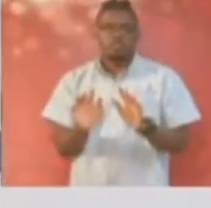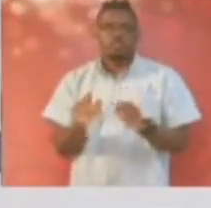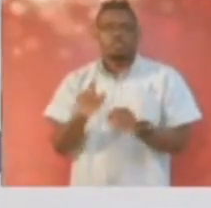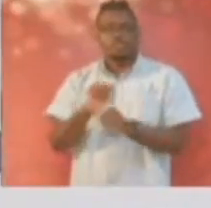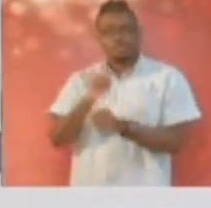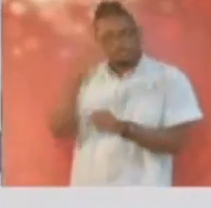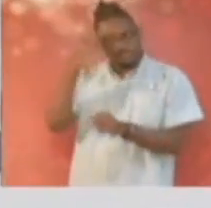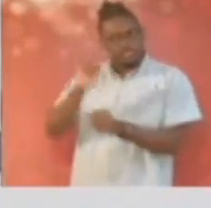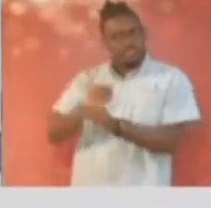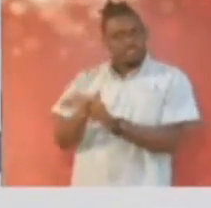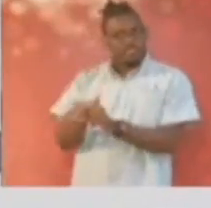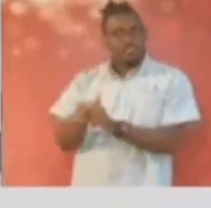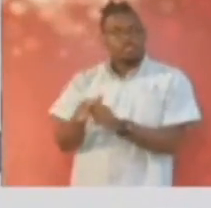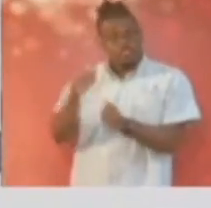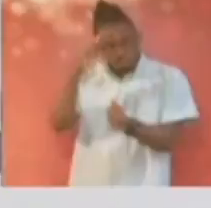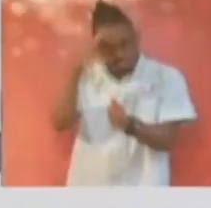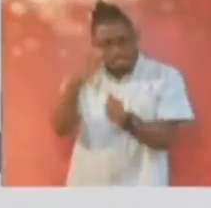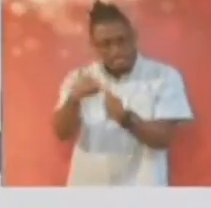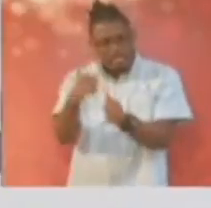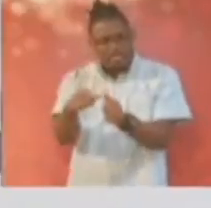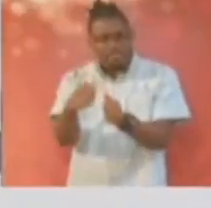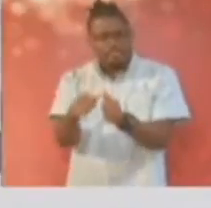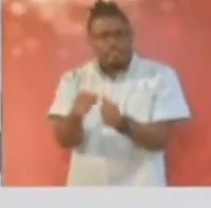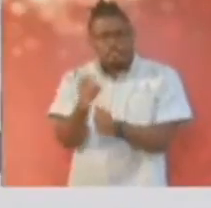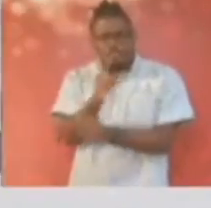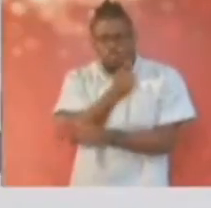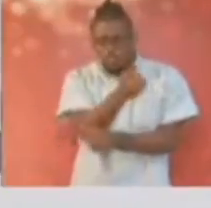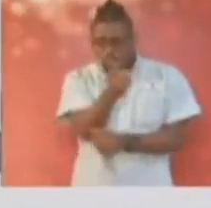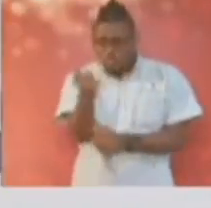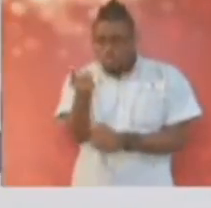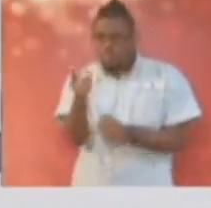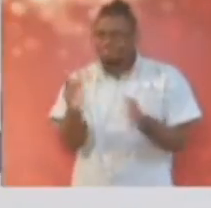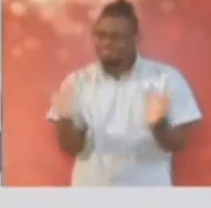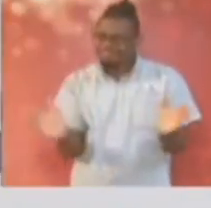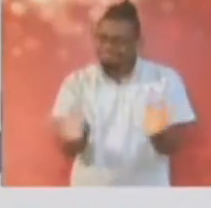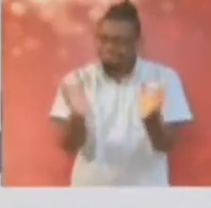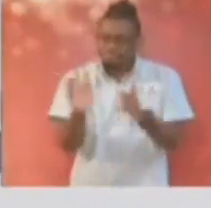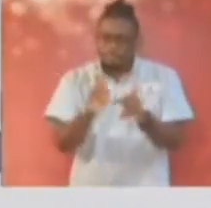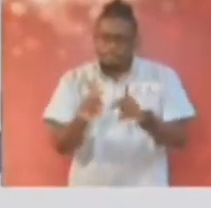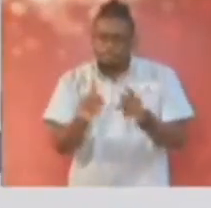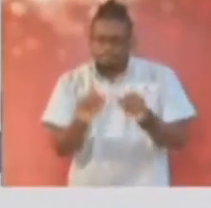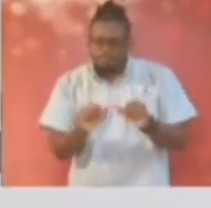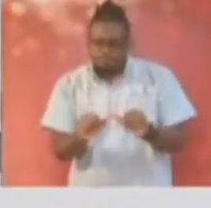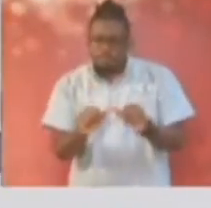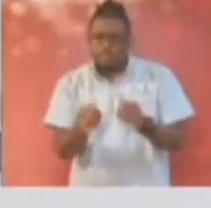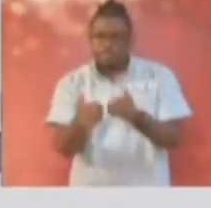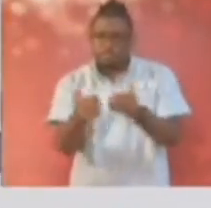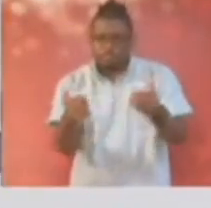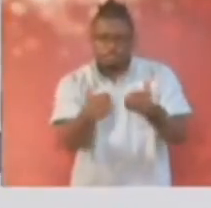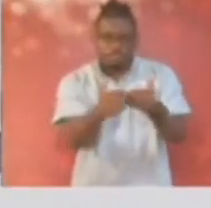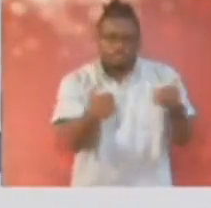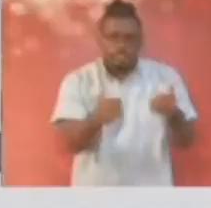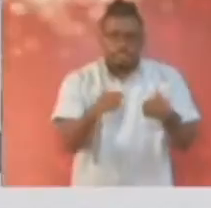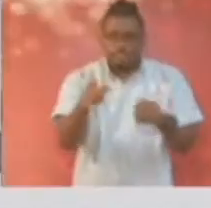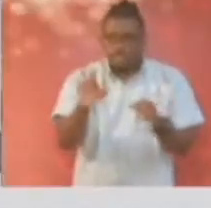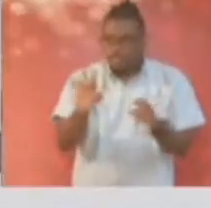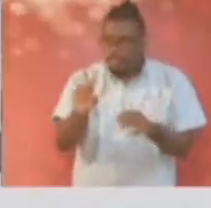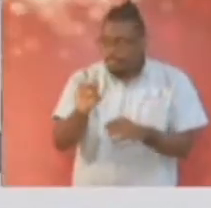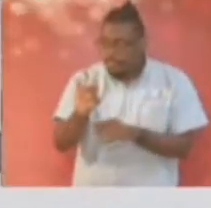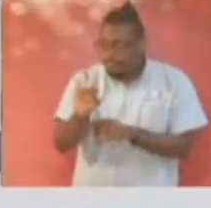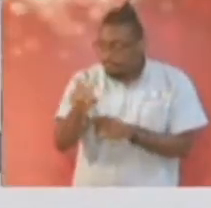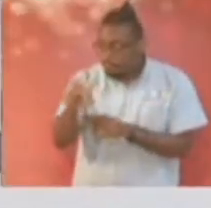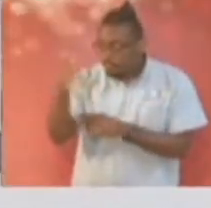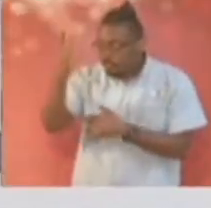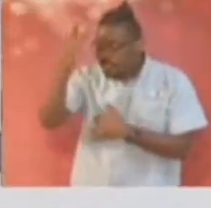in mind that you are especially urged to continue to isolate yourself from others if you are showing any signs and